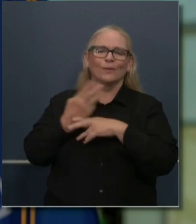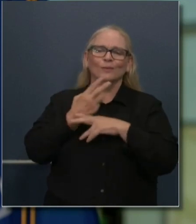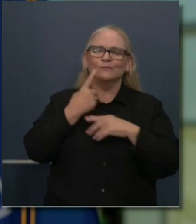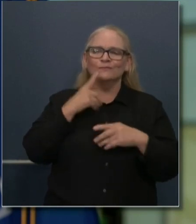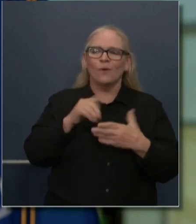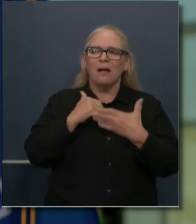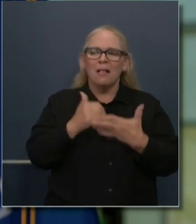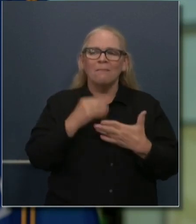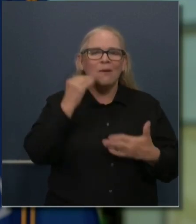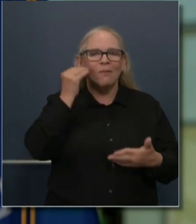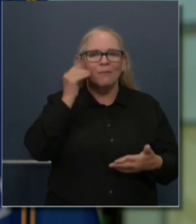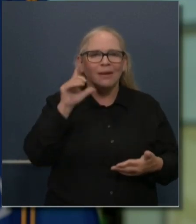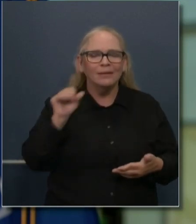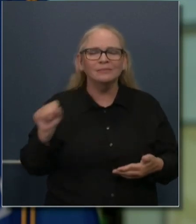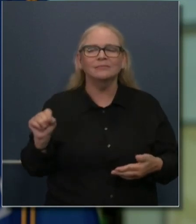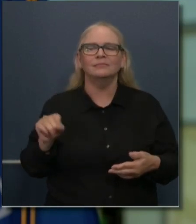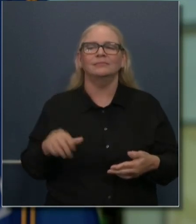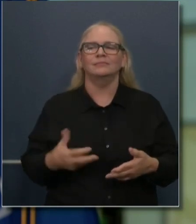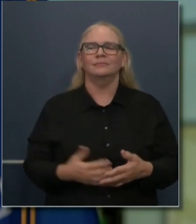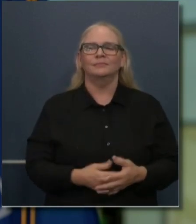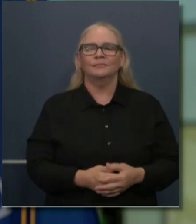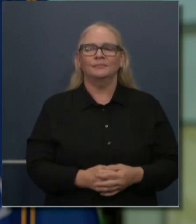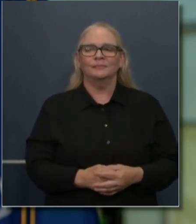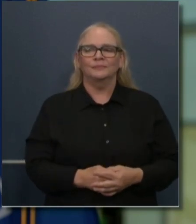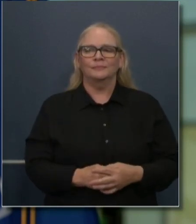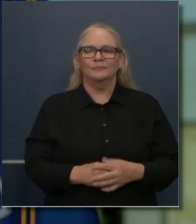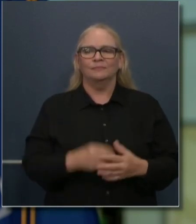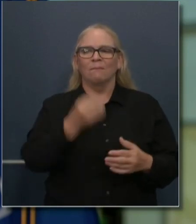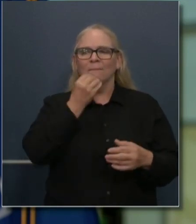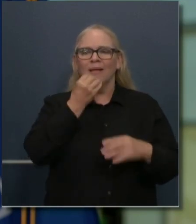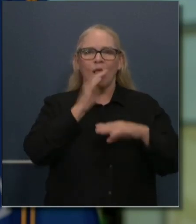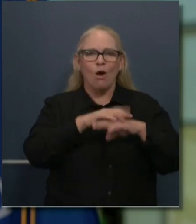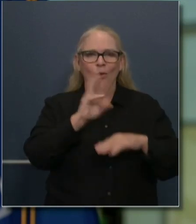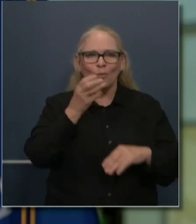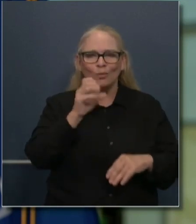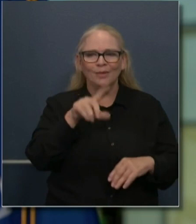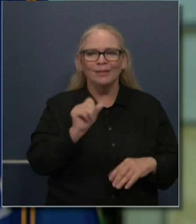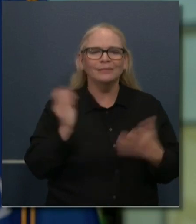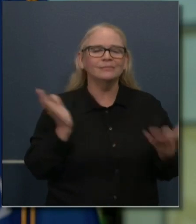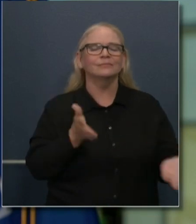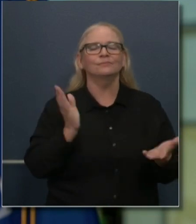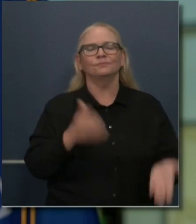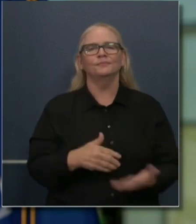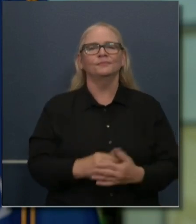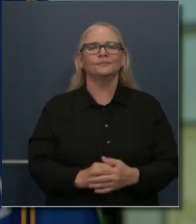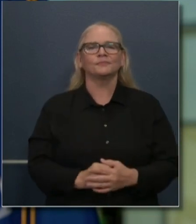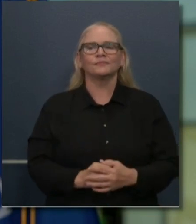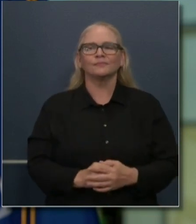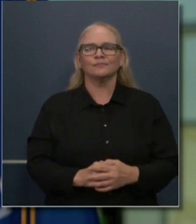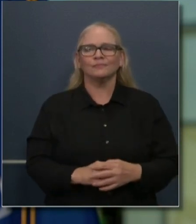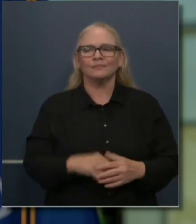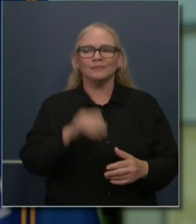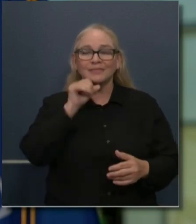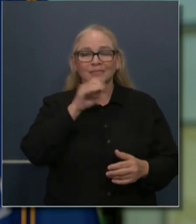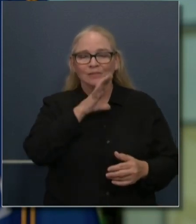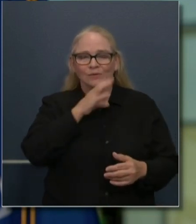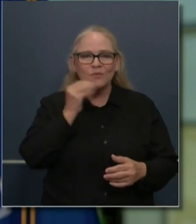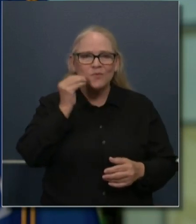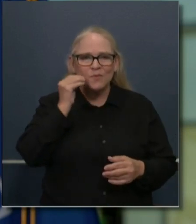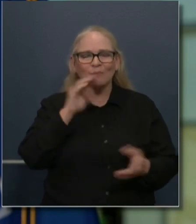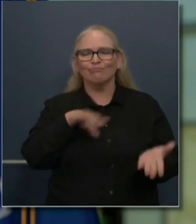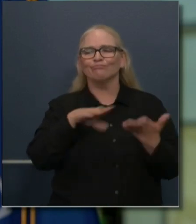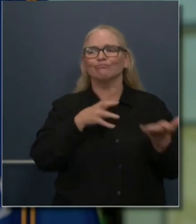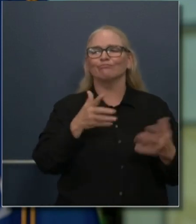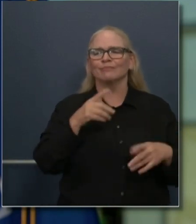new homeless housing partnerships on meals for our seniors to help keep restaurant workers employed, creative strategies on sick leave